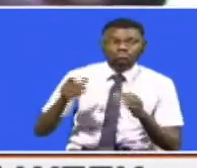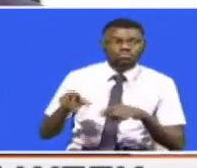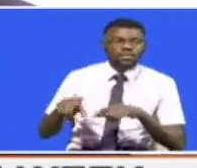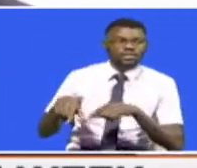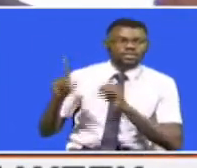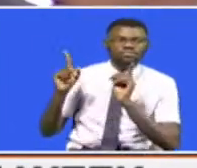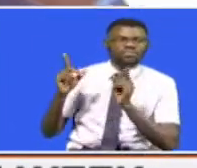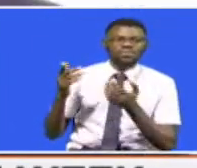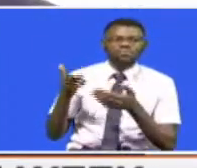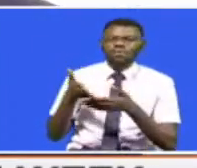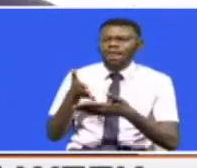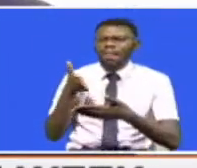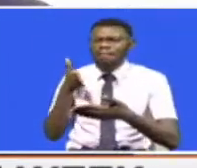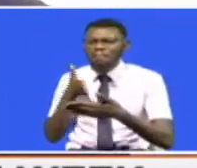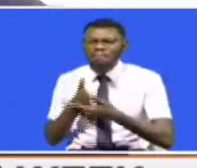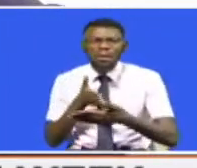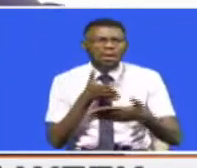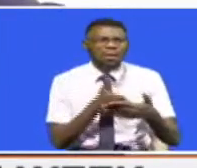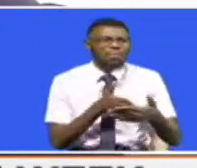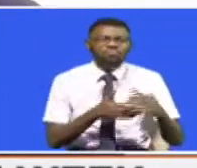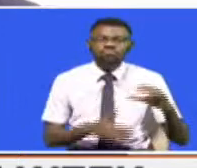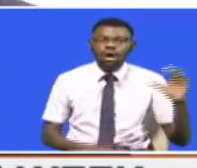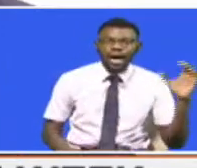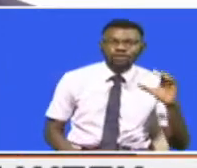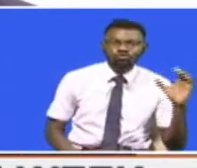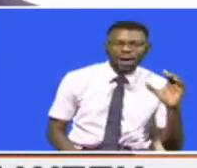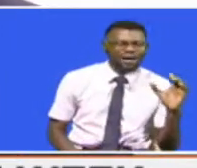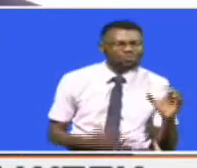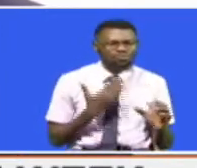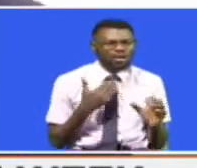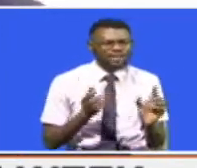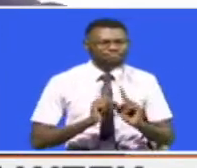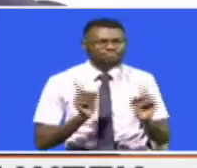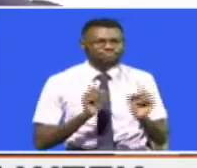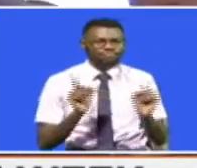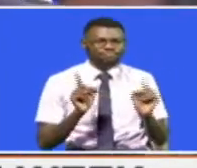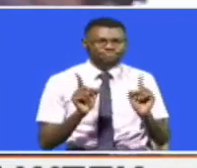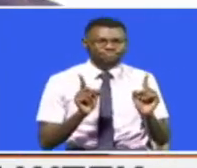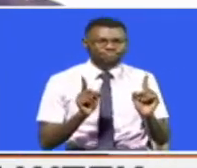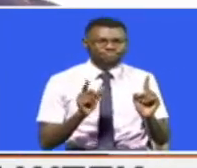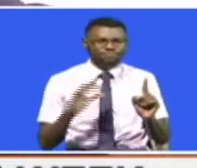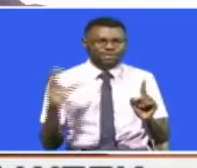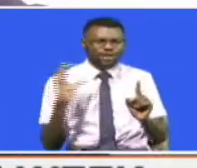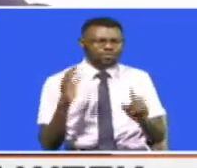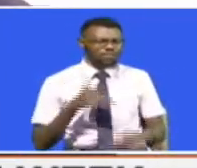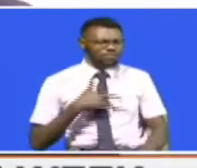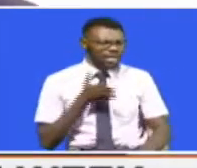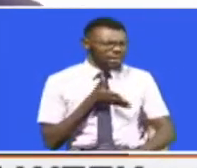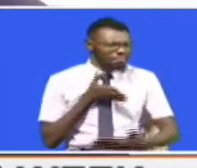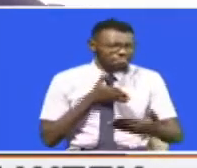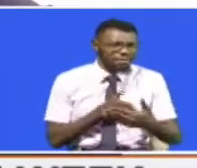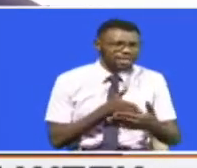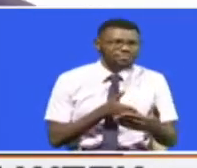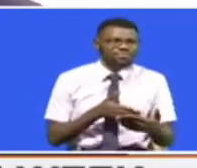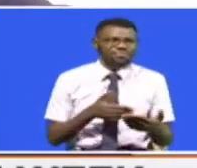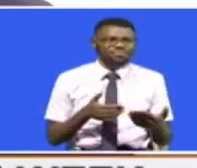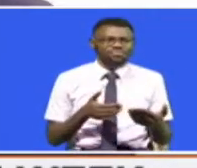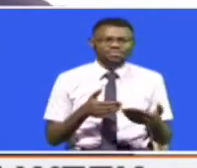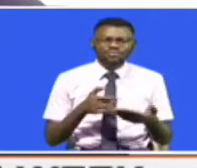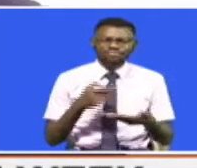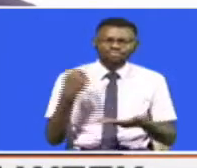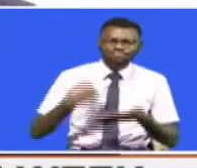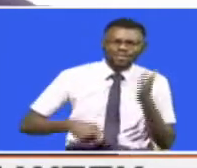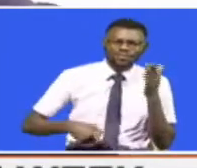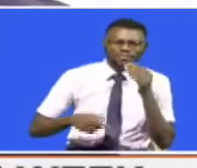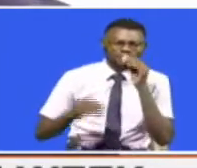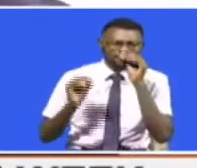not be prohibitive in terms of customers then seeing it as a barrier to entry, so that, you know, the cost then becomes too much